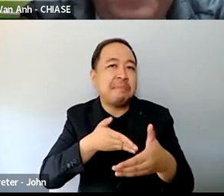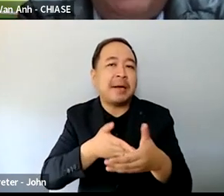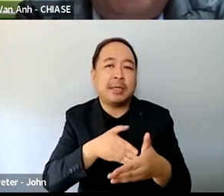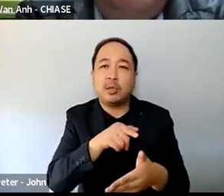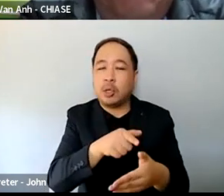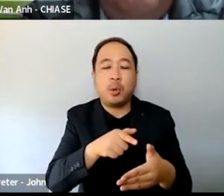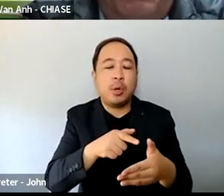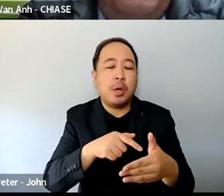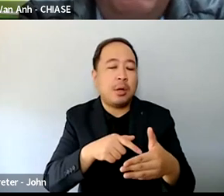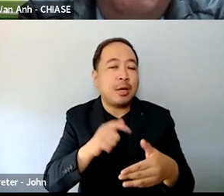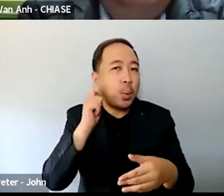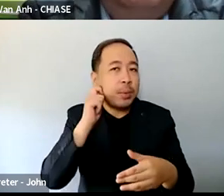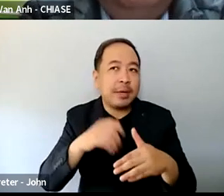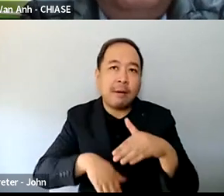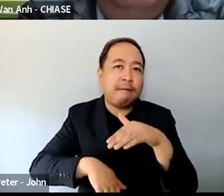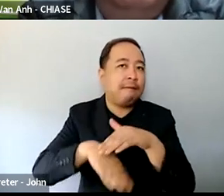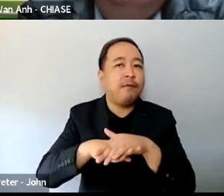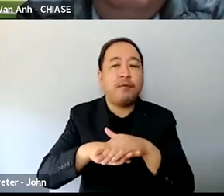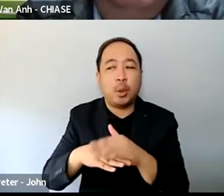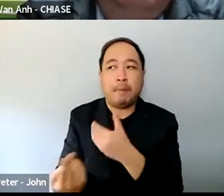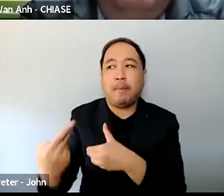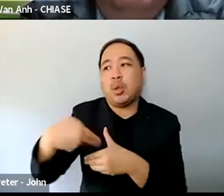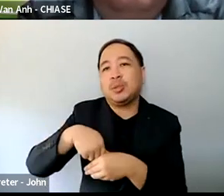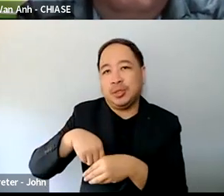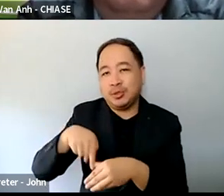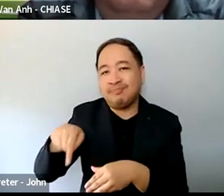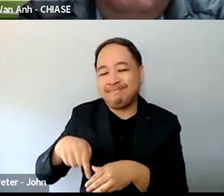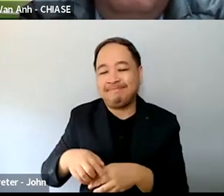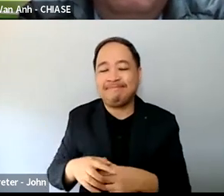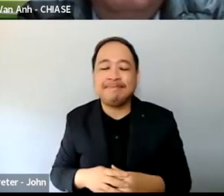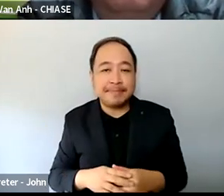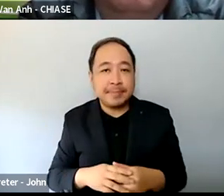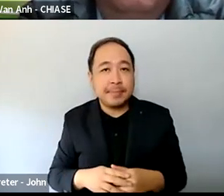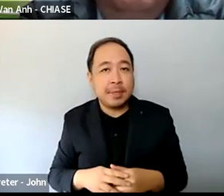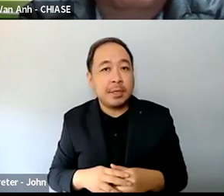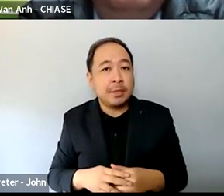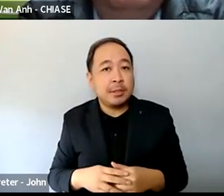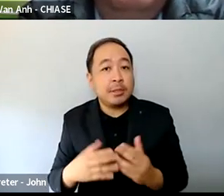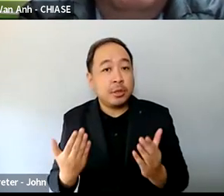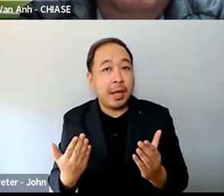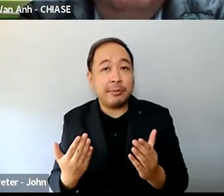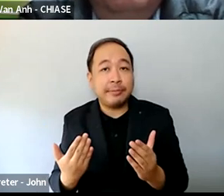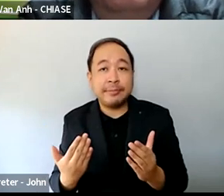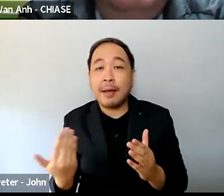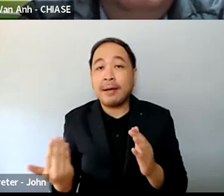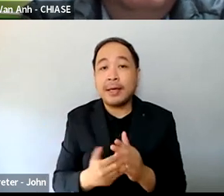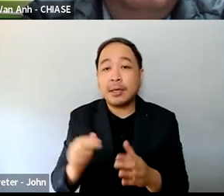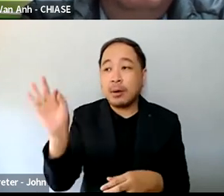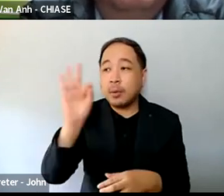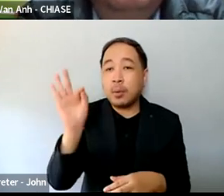the experiences. So I'd like to go back maybe very quick to you, Sharon. You talked